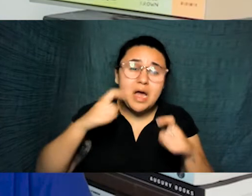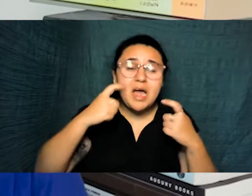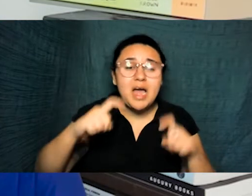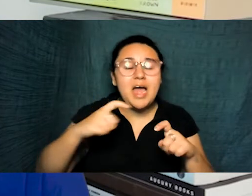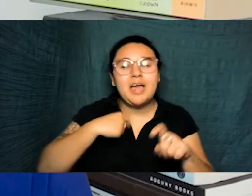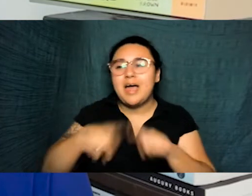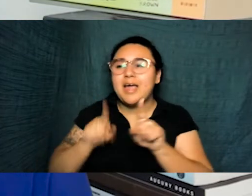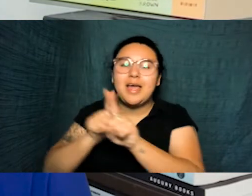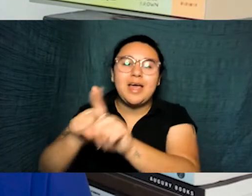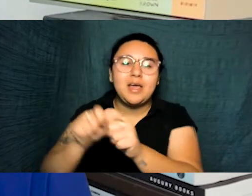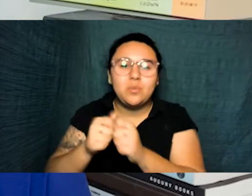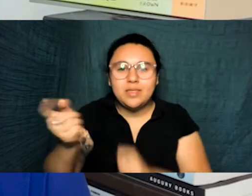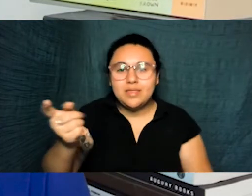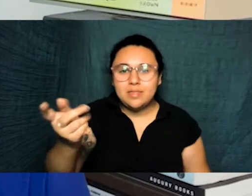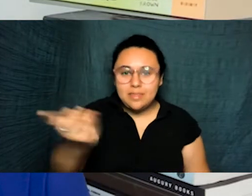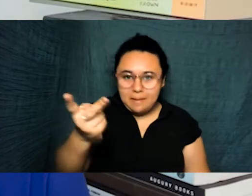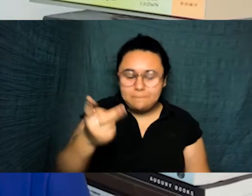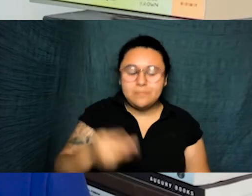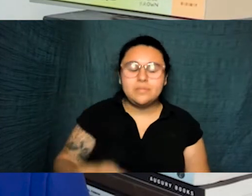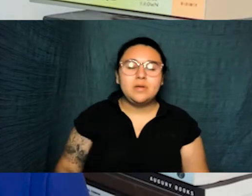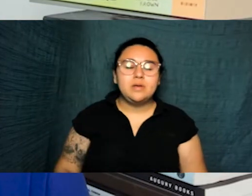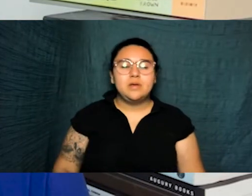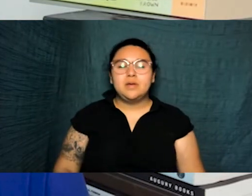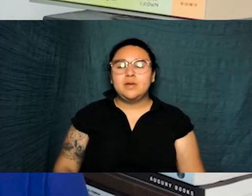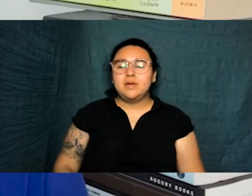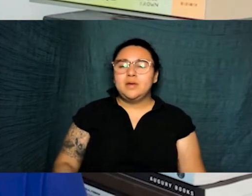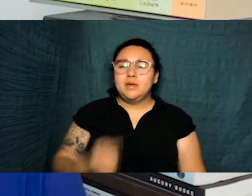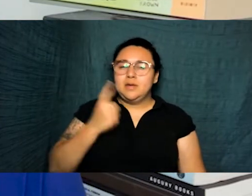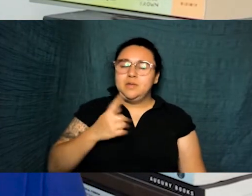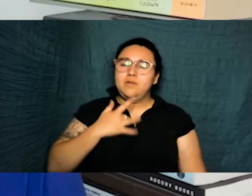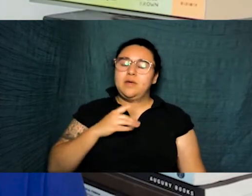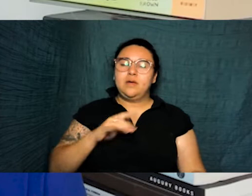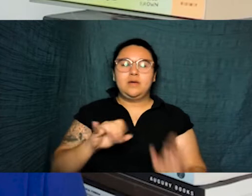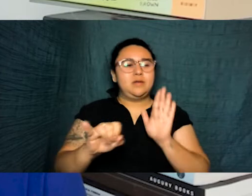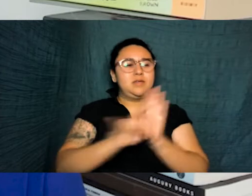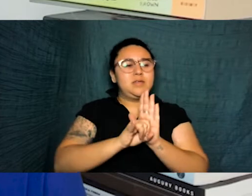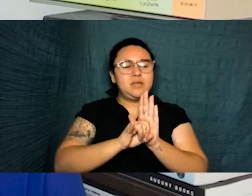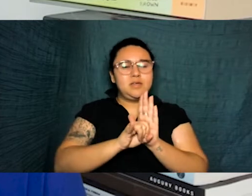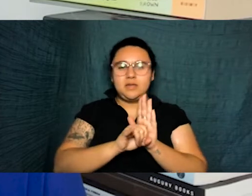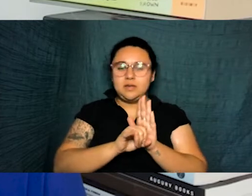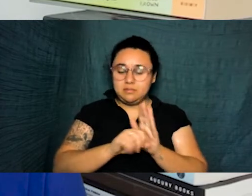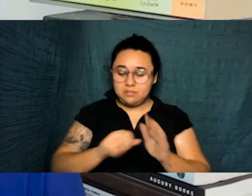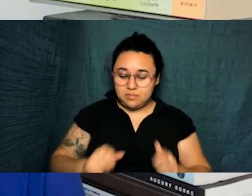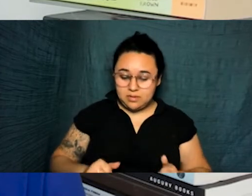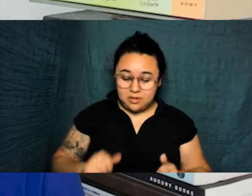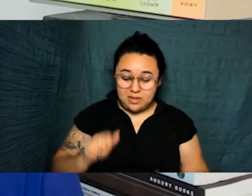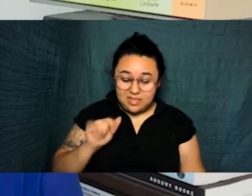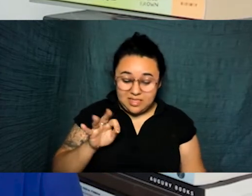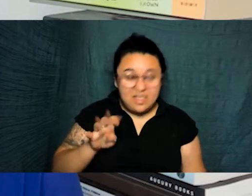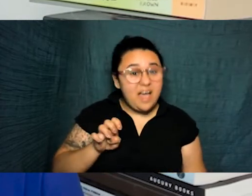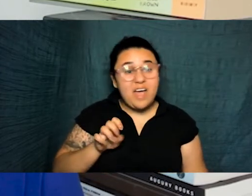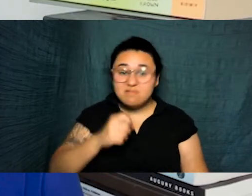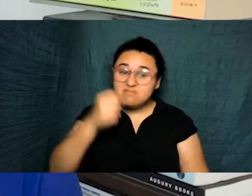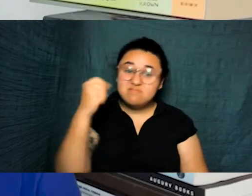There is something defining about facing a life sentence. Everything you are and everything you ever wanted to